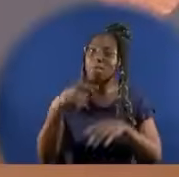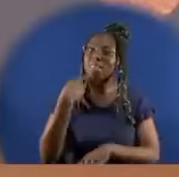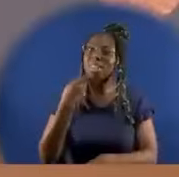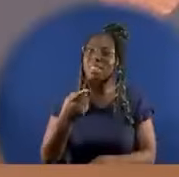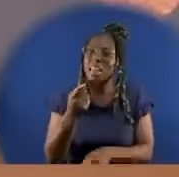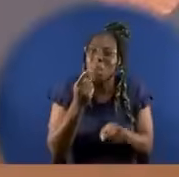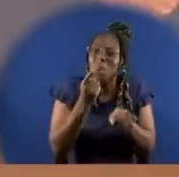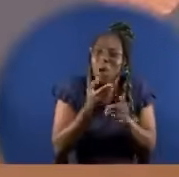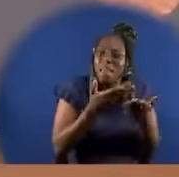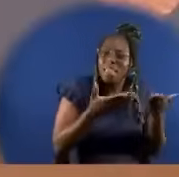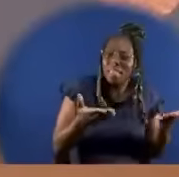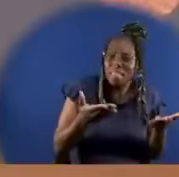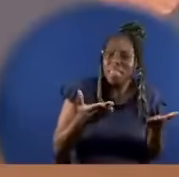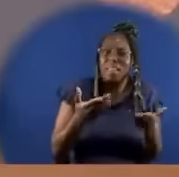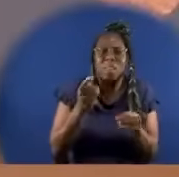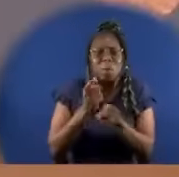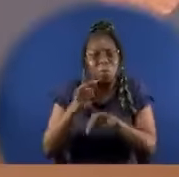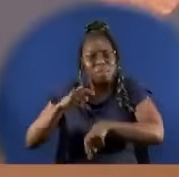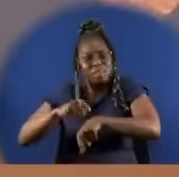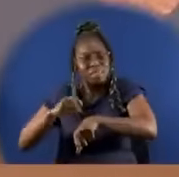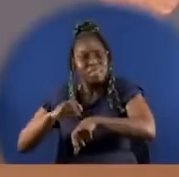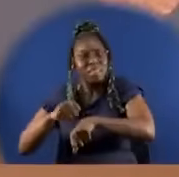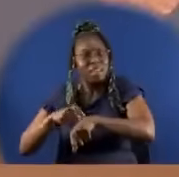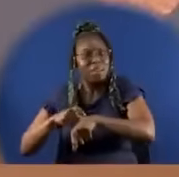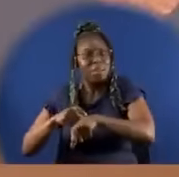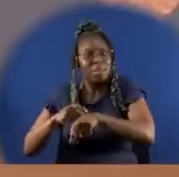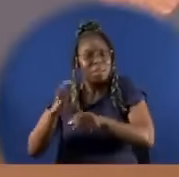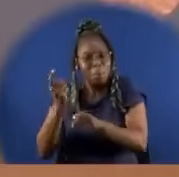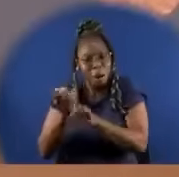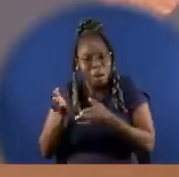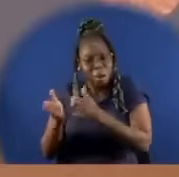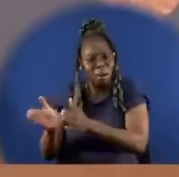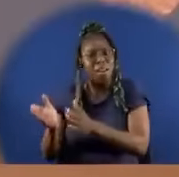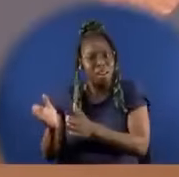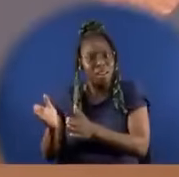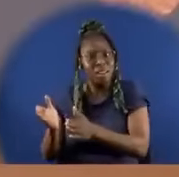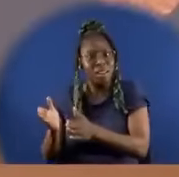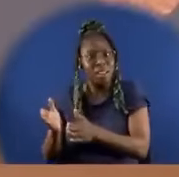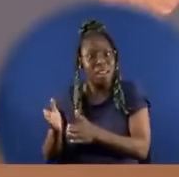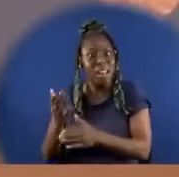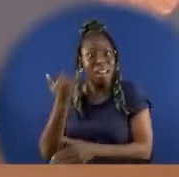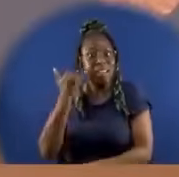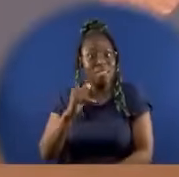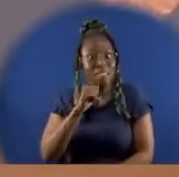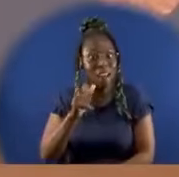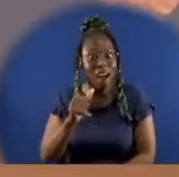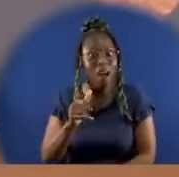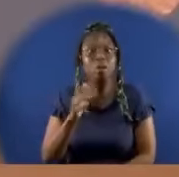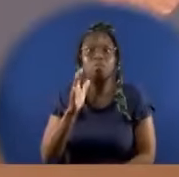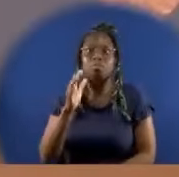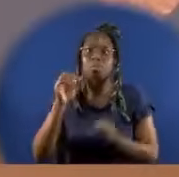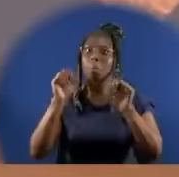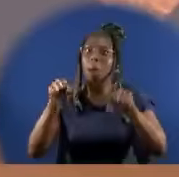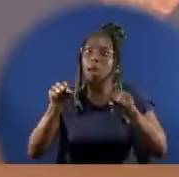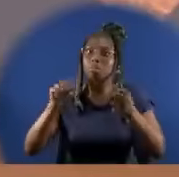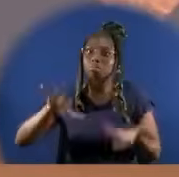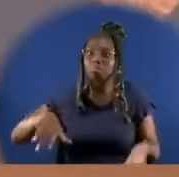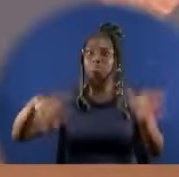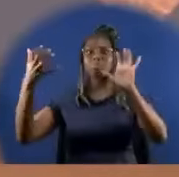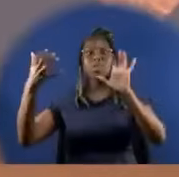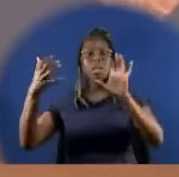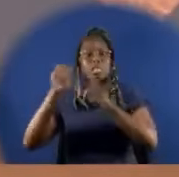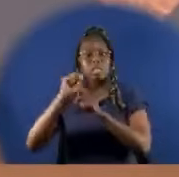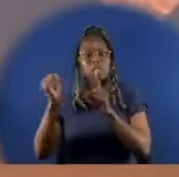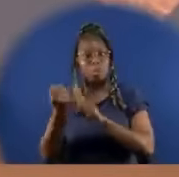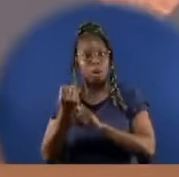with the right tone, because if you don't, it can mess up a conversation or a situation that should have